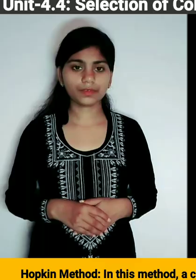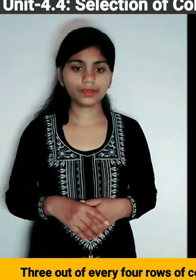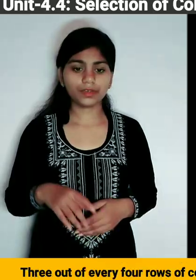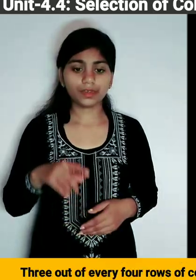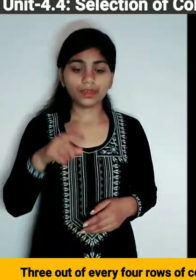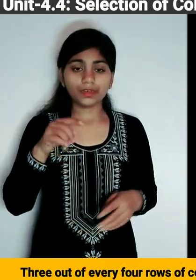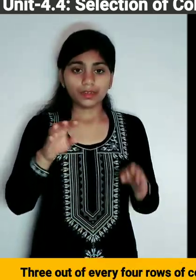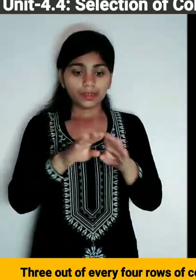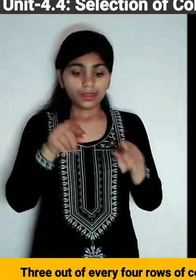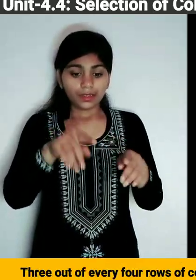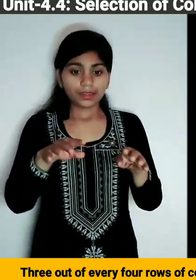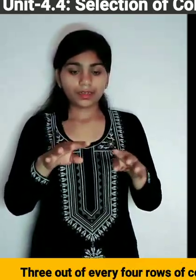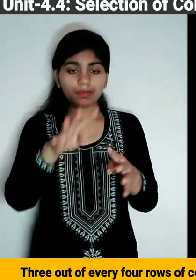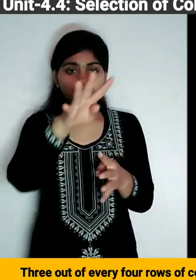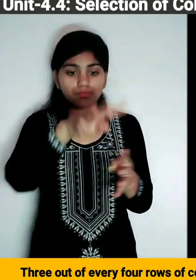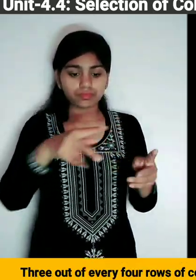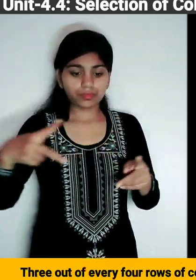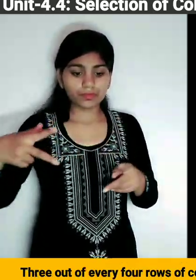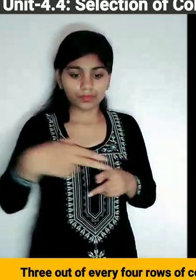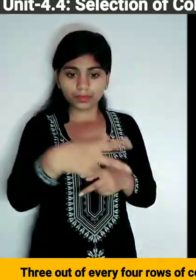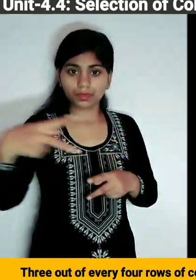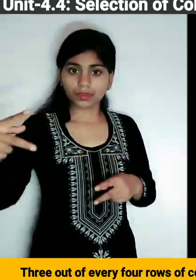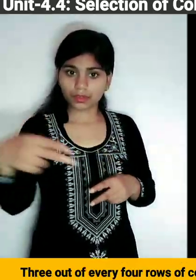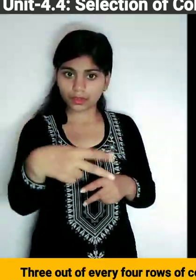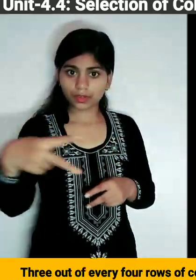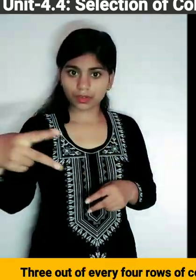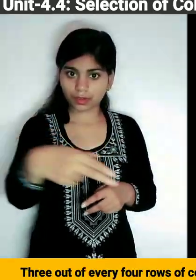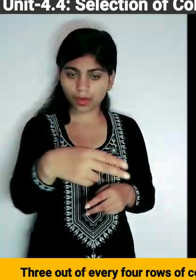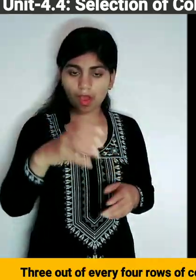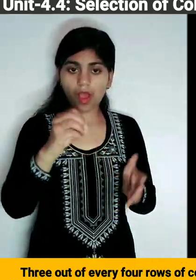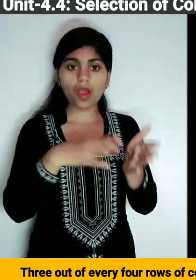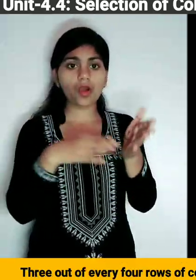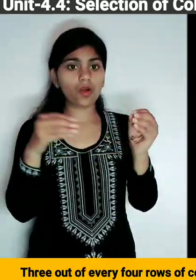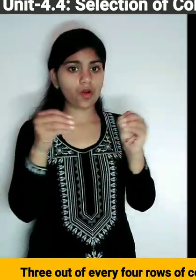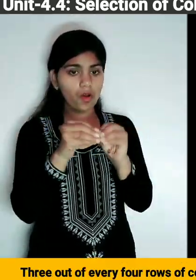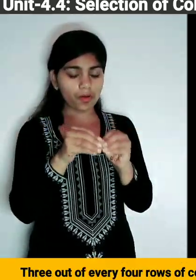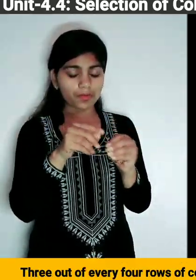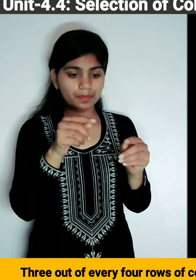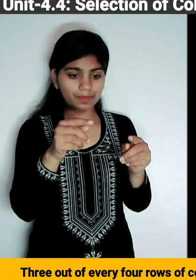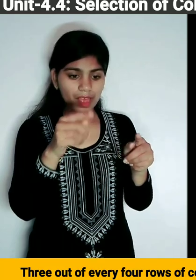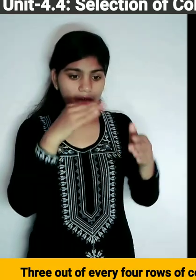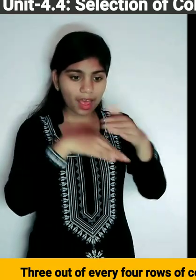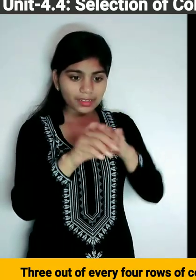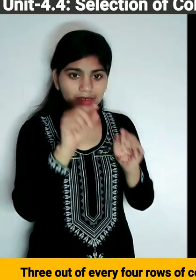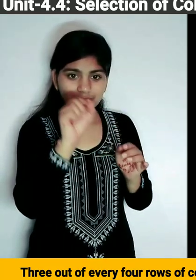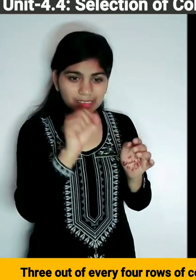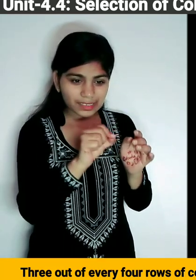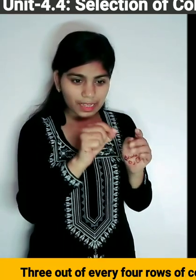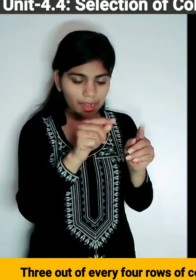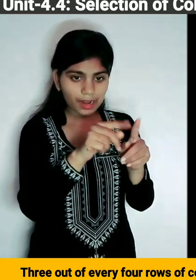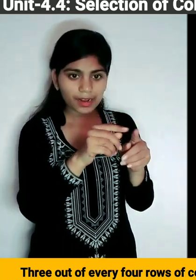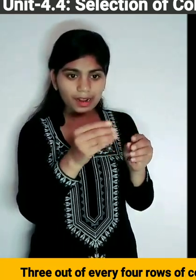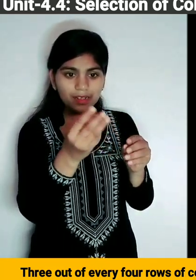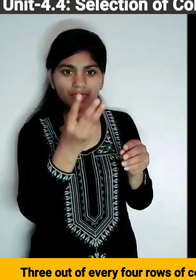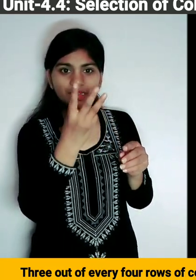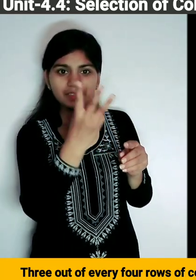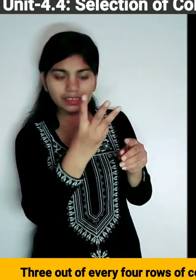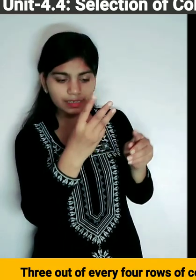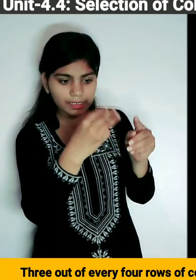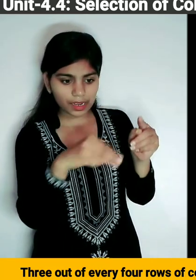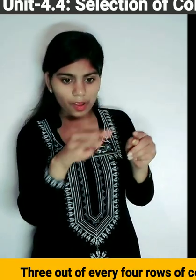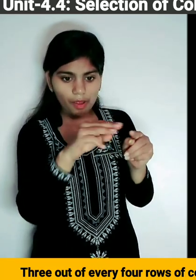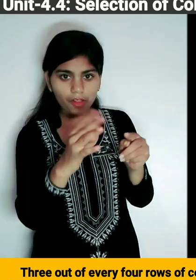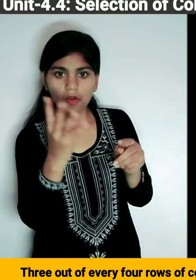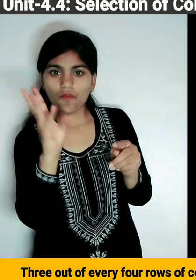3 out of every 4 rows of cells across the comb are destroyed up to the